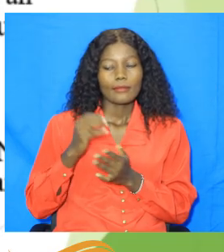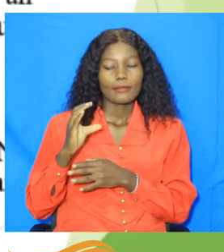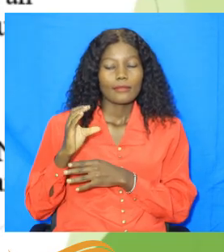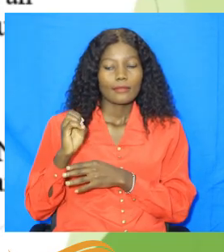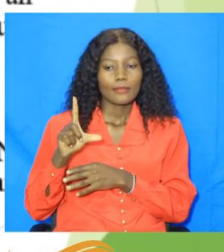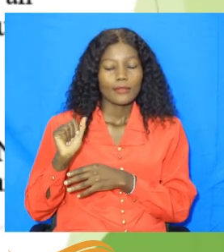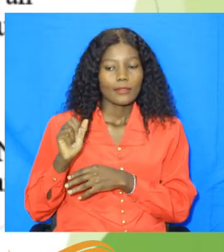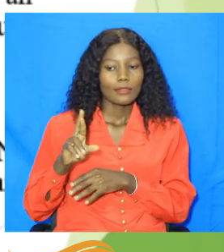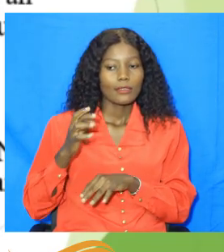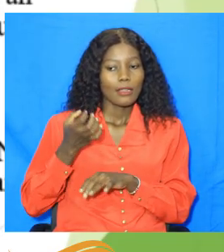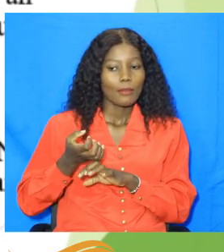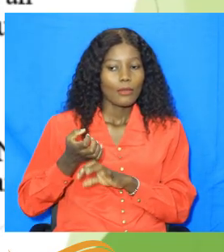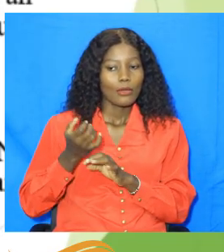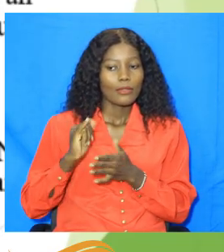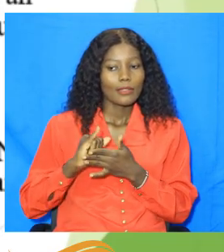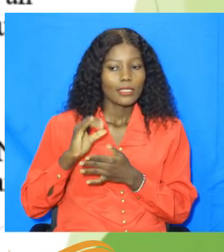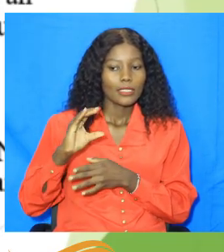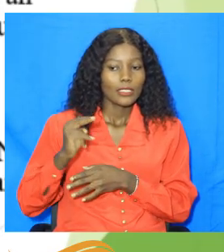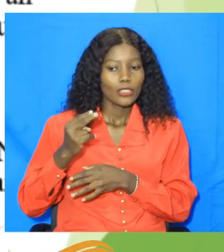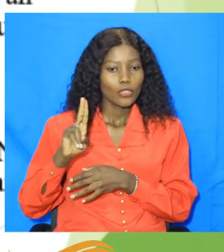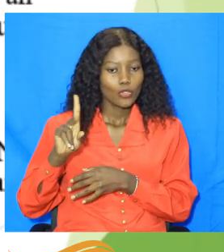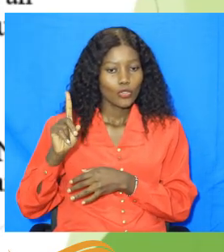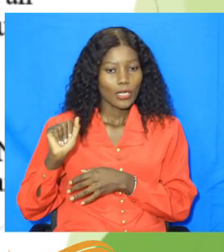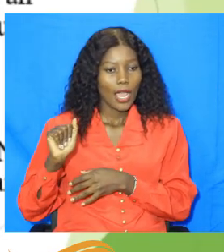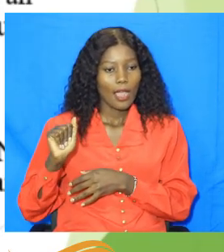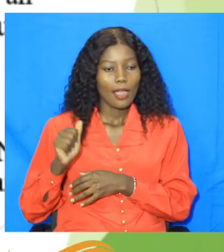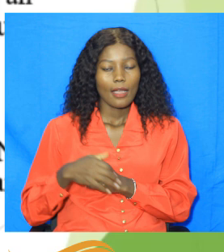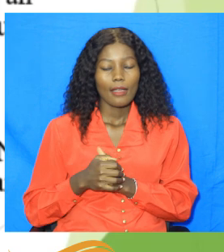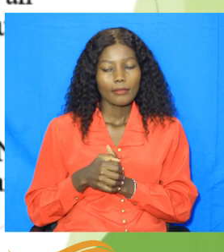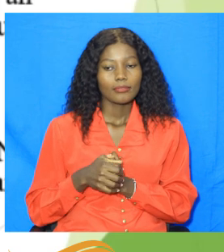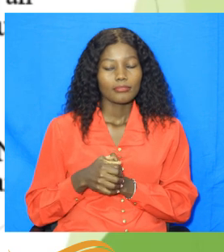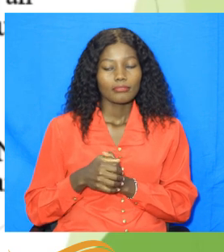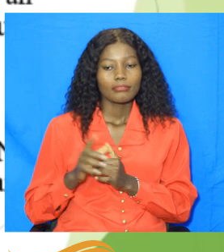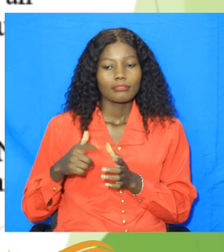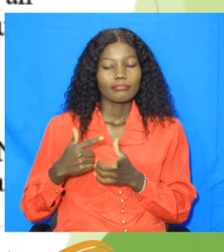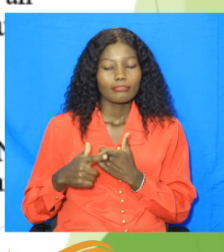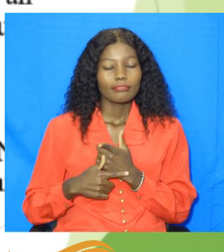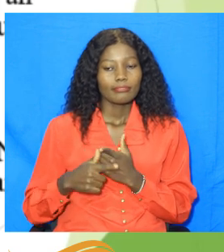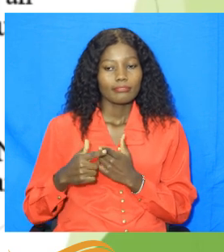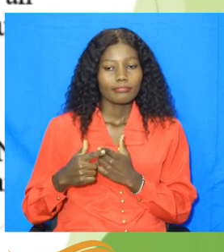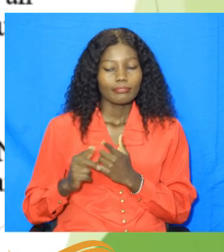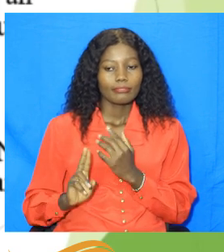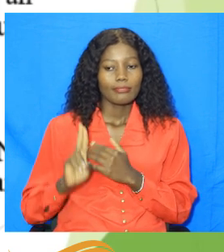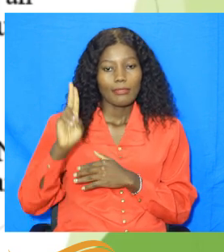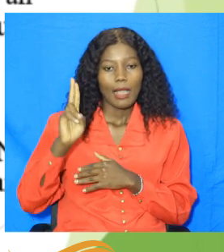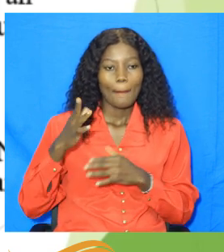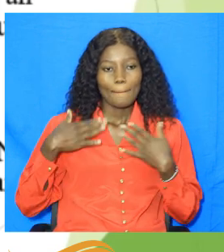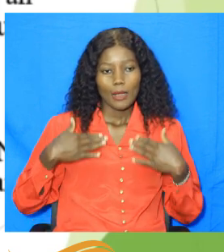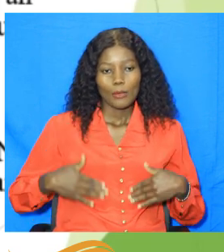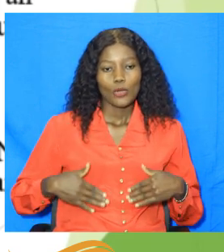collarbone, that is the chudan. That is chudan. And the upper